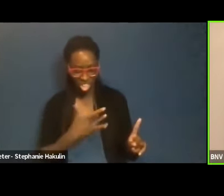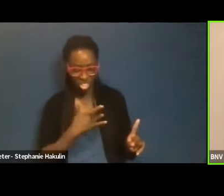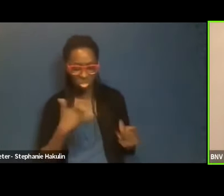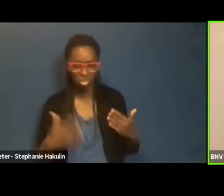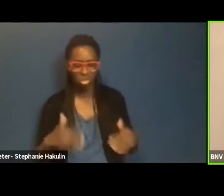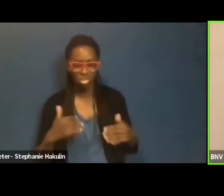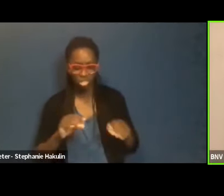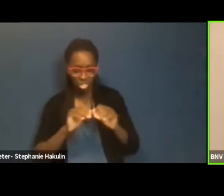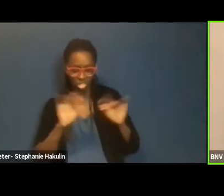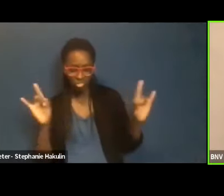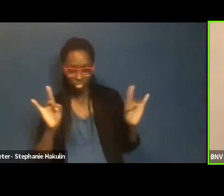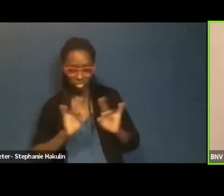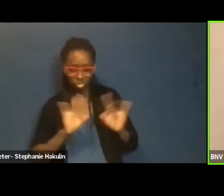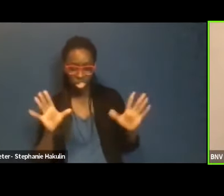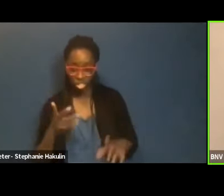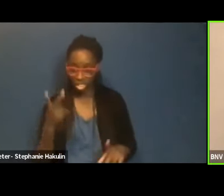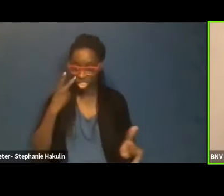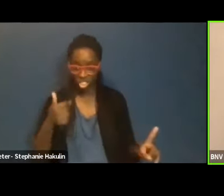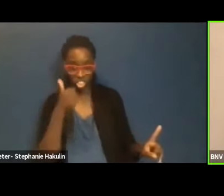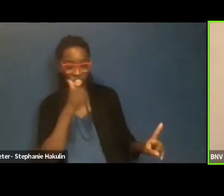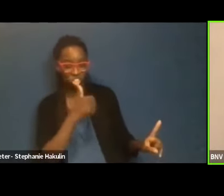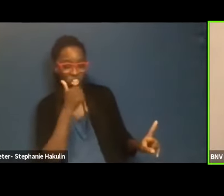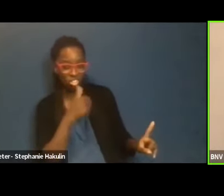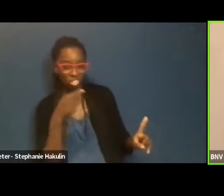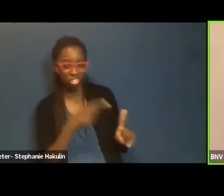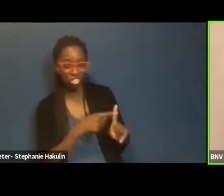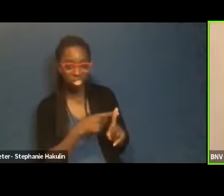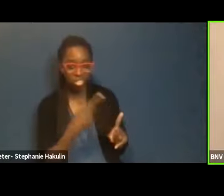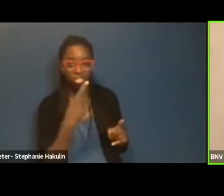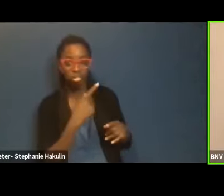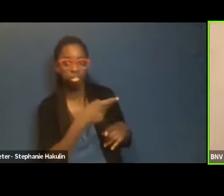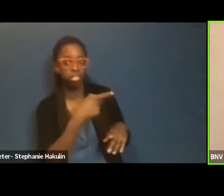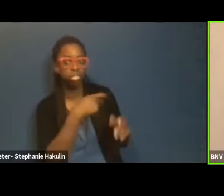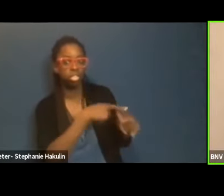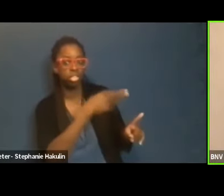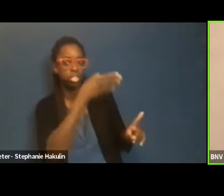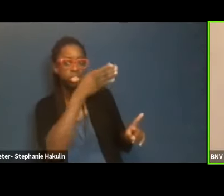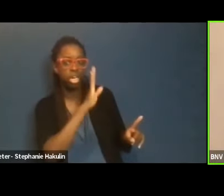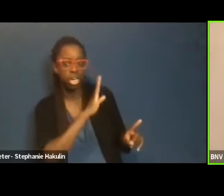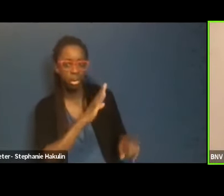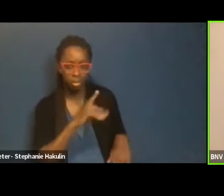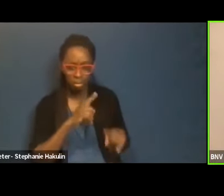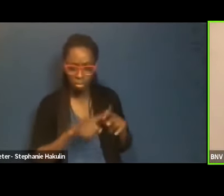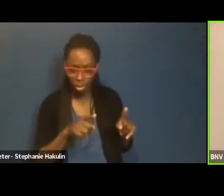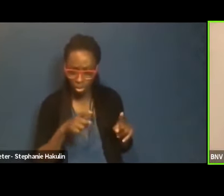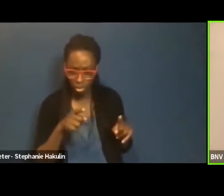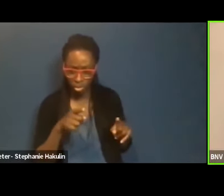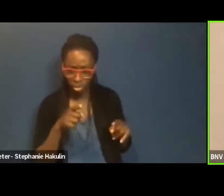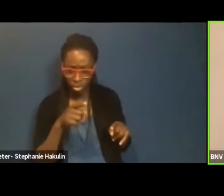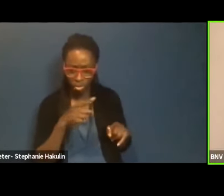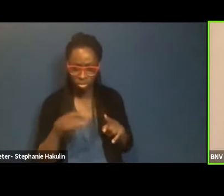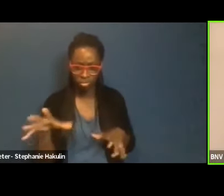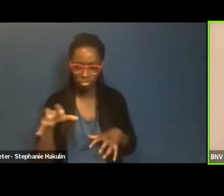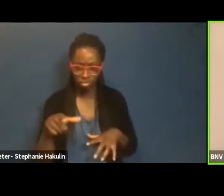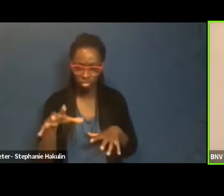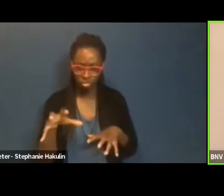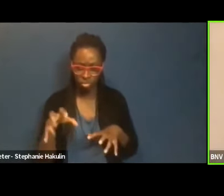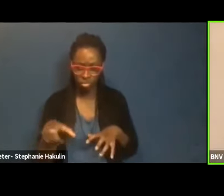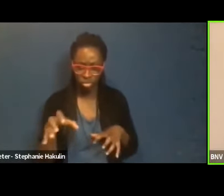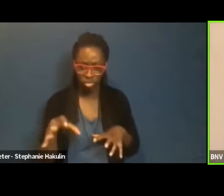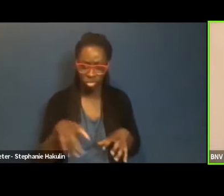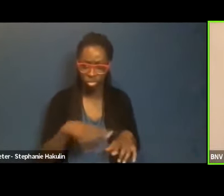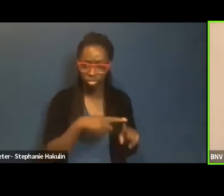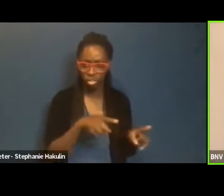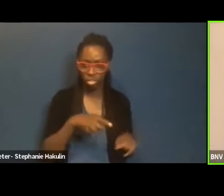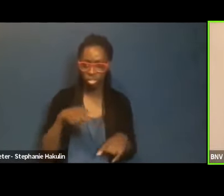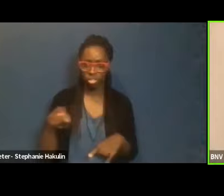God can draw. Attach himself to boys who tell lies to get inside those drawers. You're stuck to his notion, you'll be nothing without me. You look to him as if he is Martin, but he's not looking to